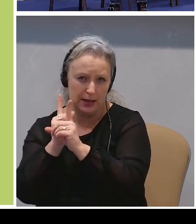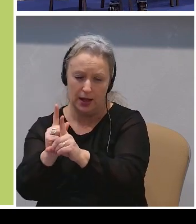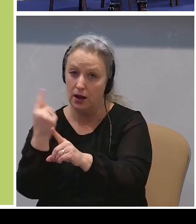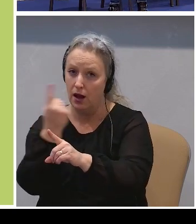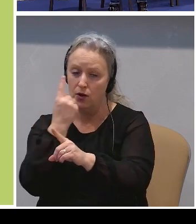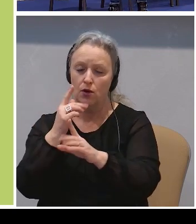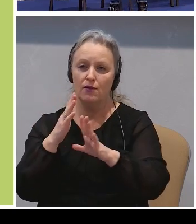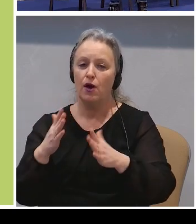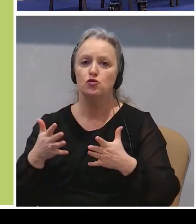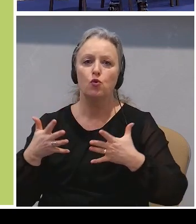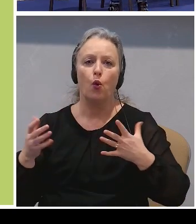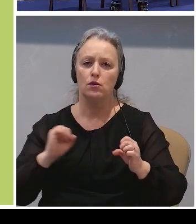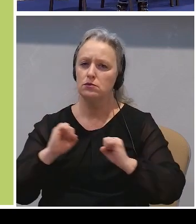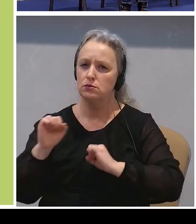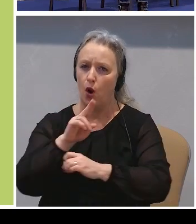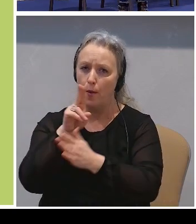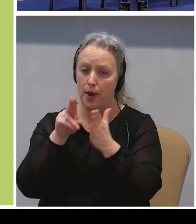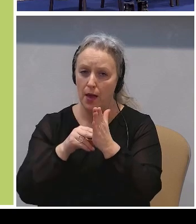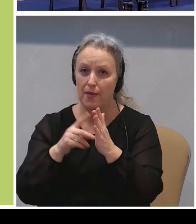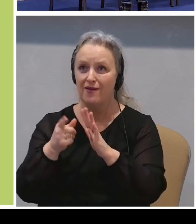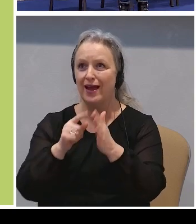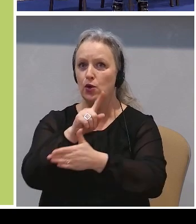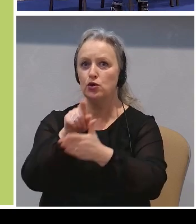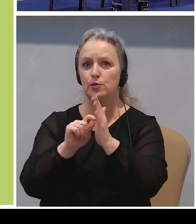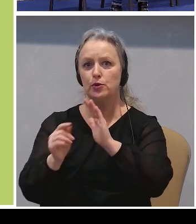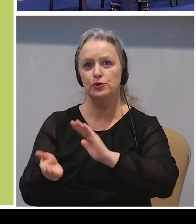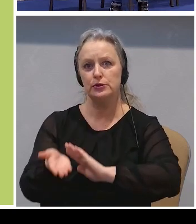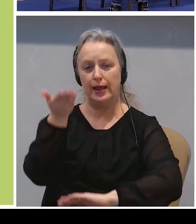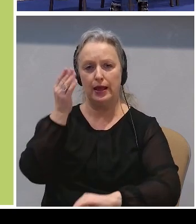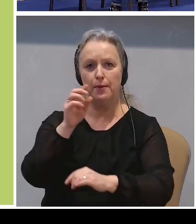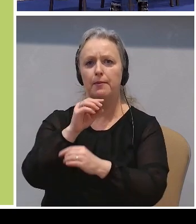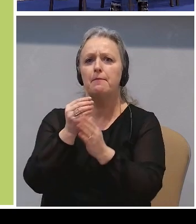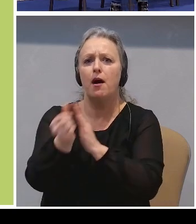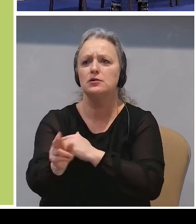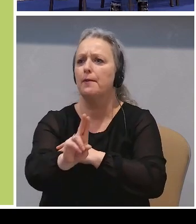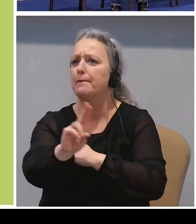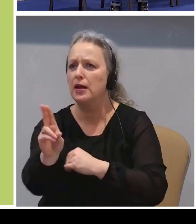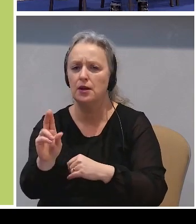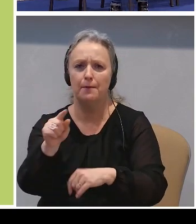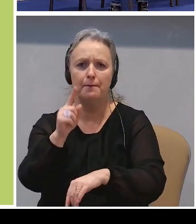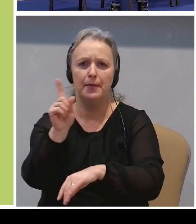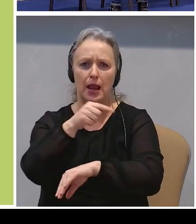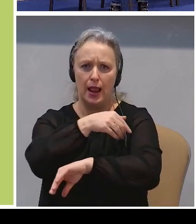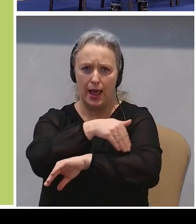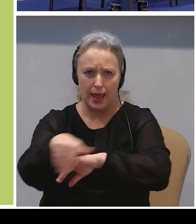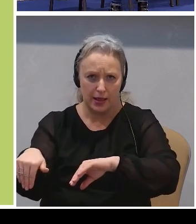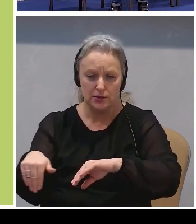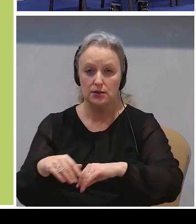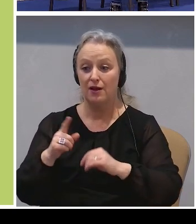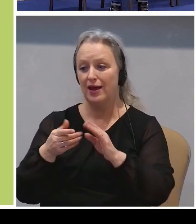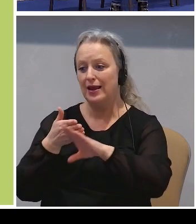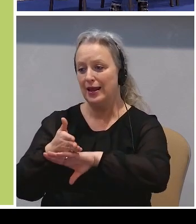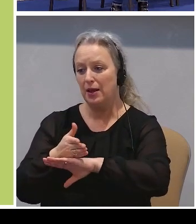anything happens, if the insurance taken was not enough, etc. And honestly, for academic trials, they are always